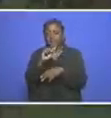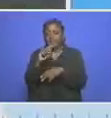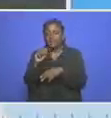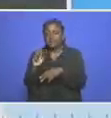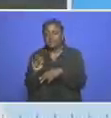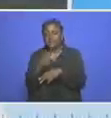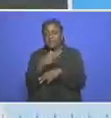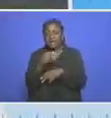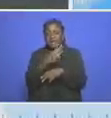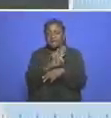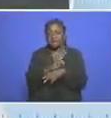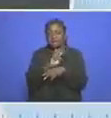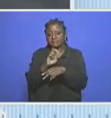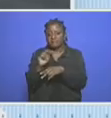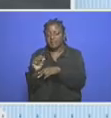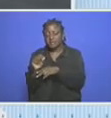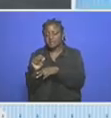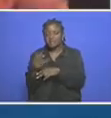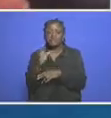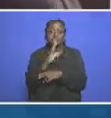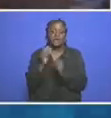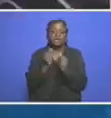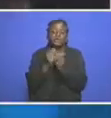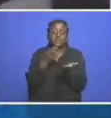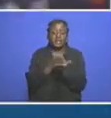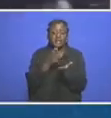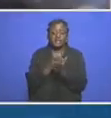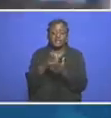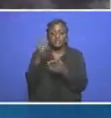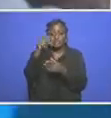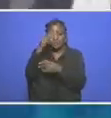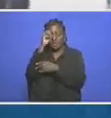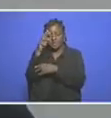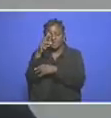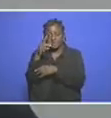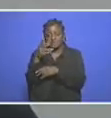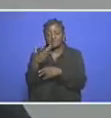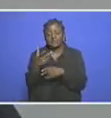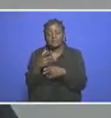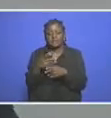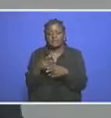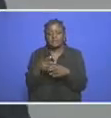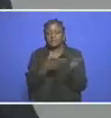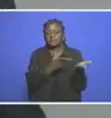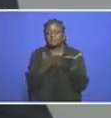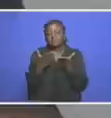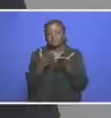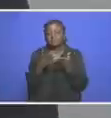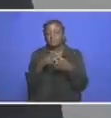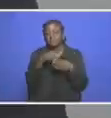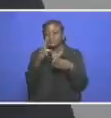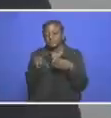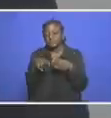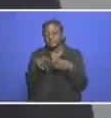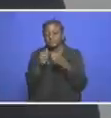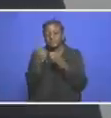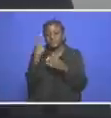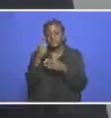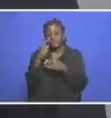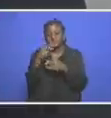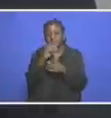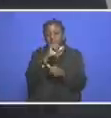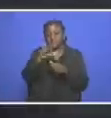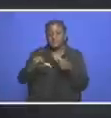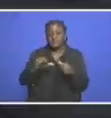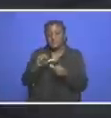Foreign Minister facilitated resolution on the current situation in Inagua. The Foreign Minister and I were able to